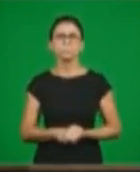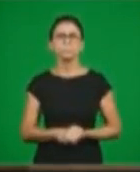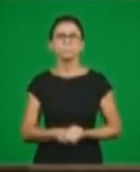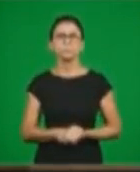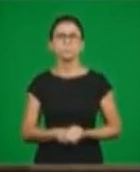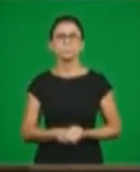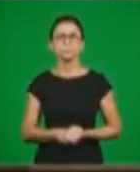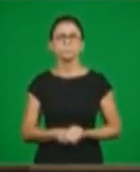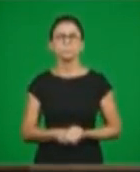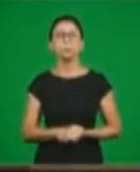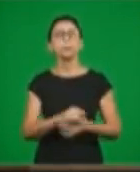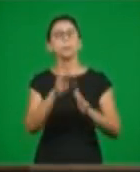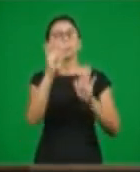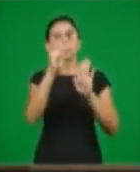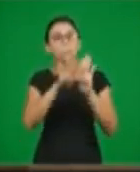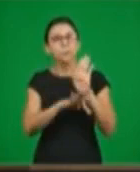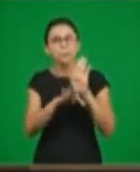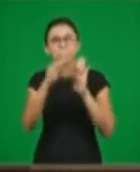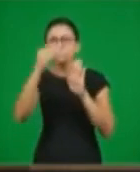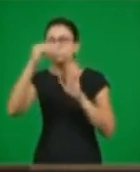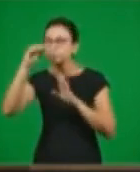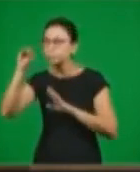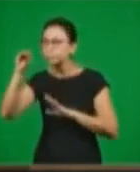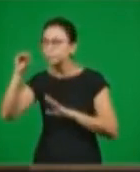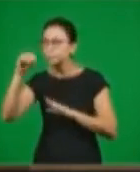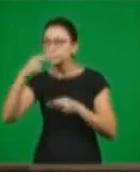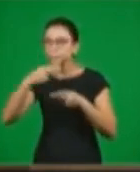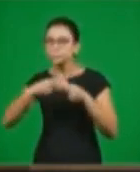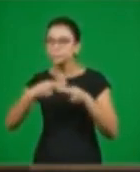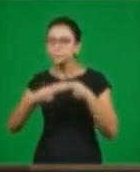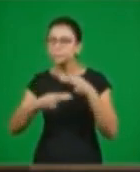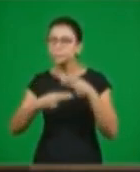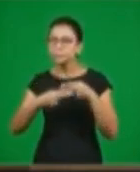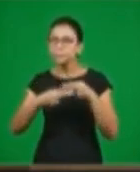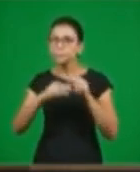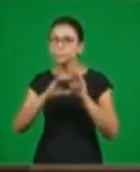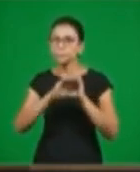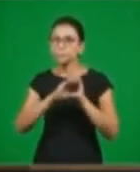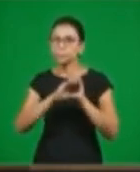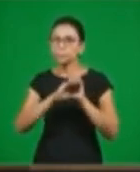I want you to put the text. Nehemiah